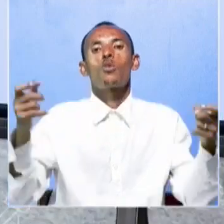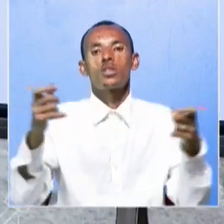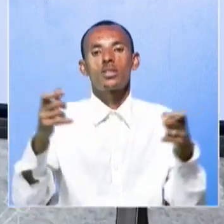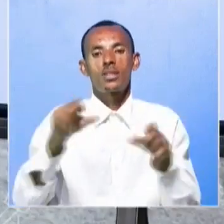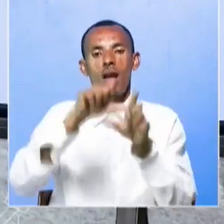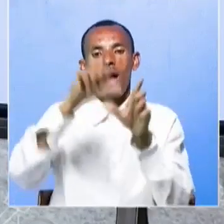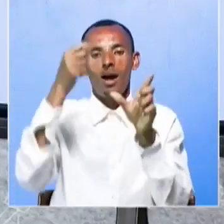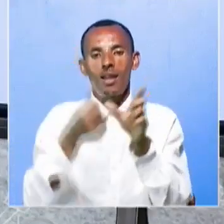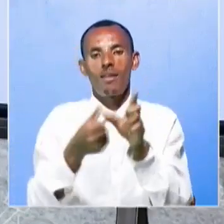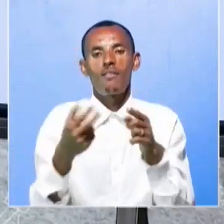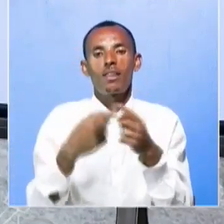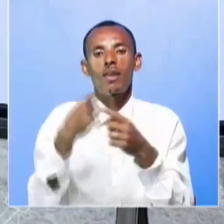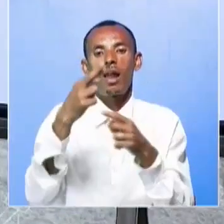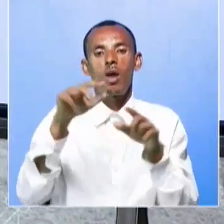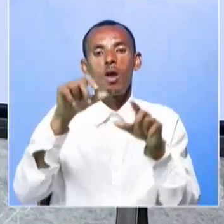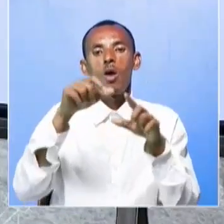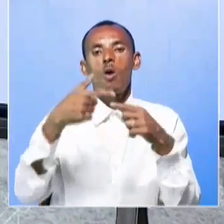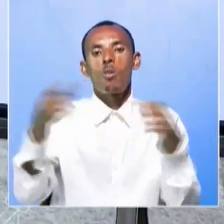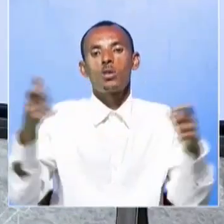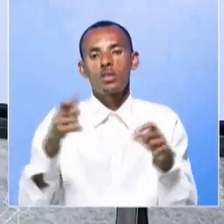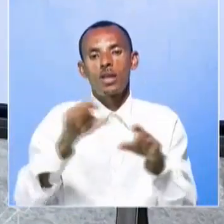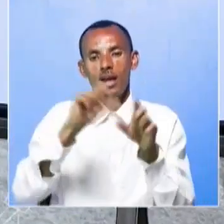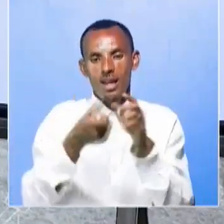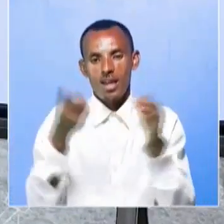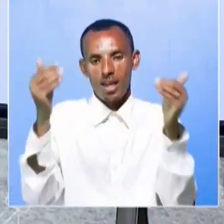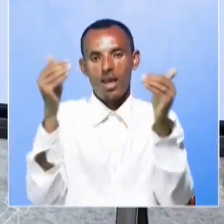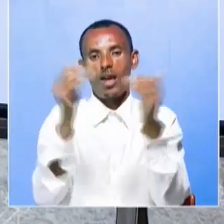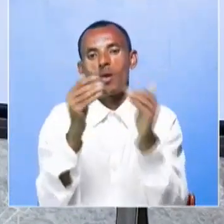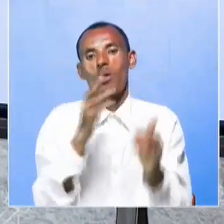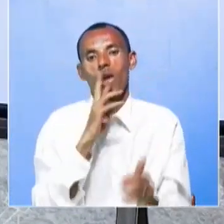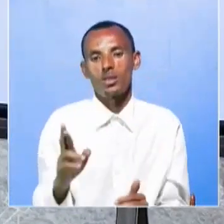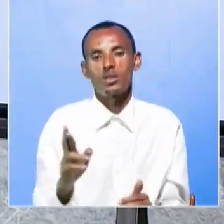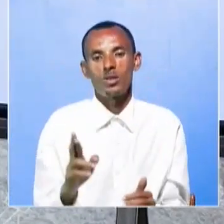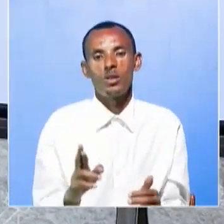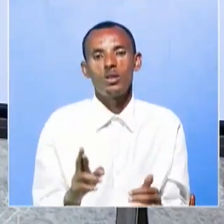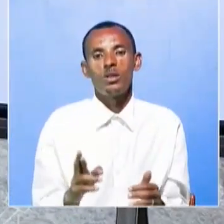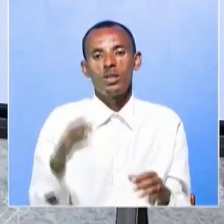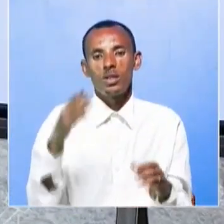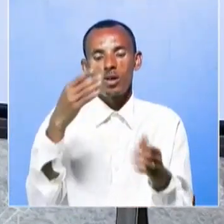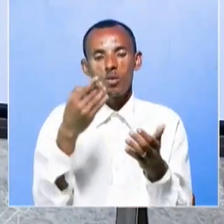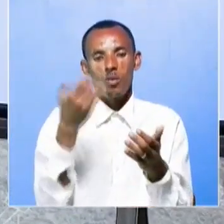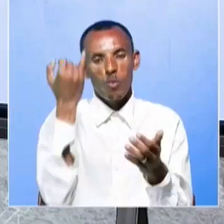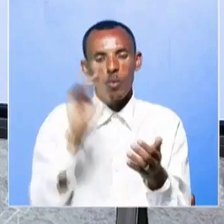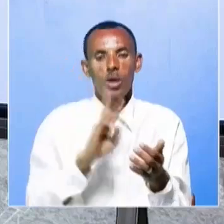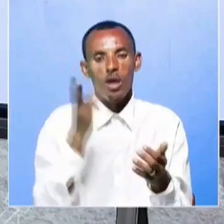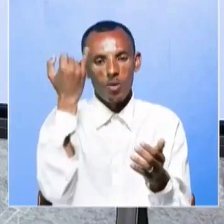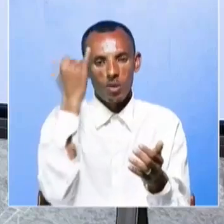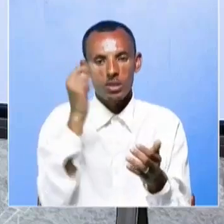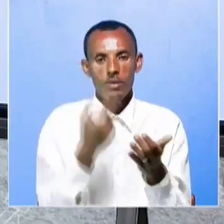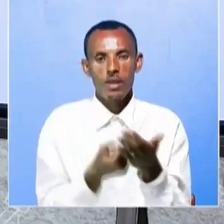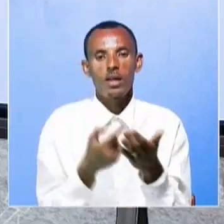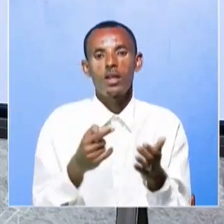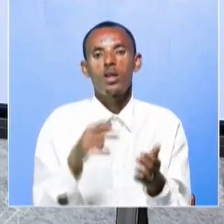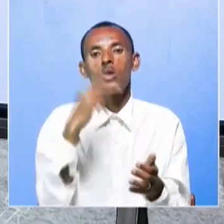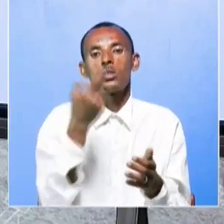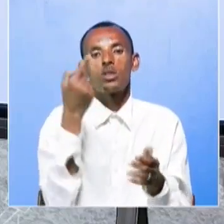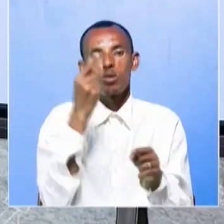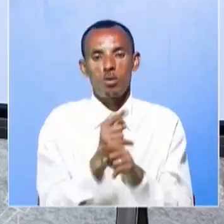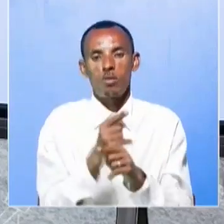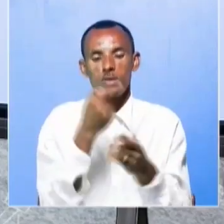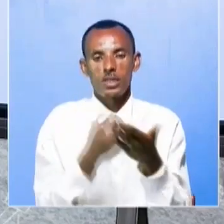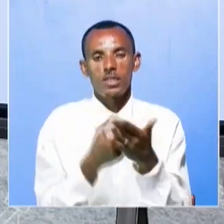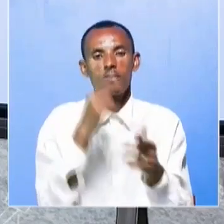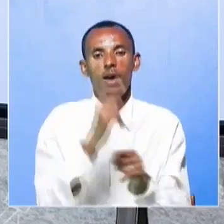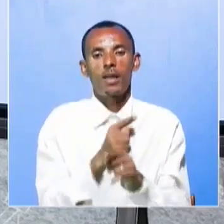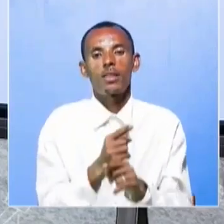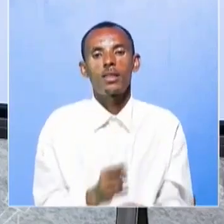So vertically opposite angles are congruent. There are alternate interior concepts here that we are going to apply to prove this fact.